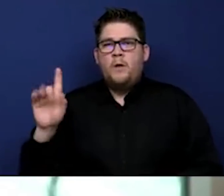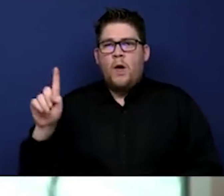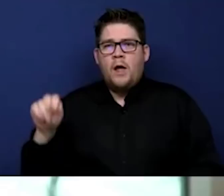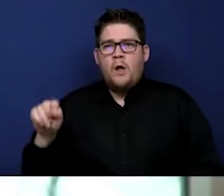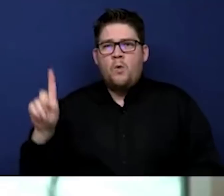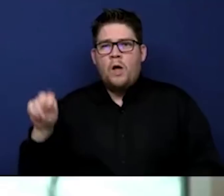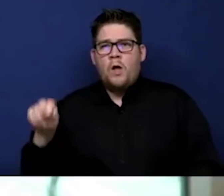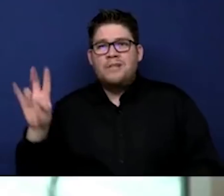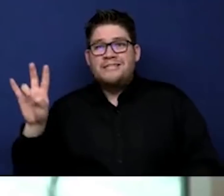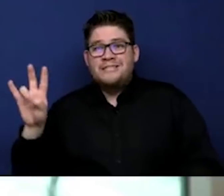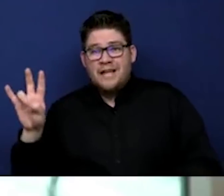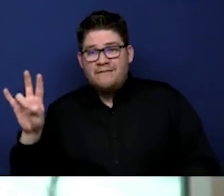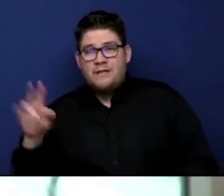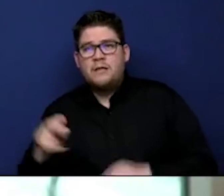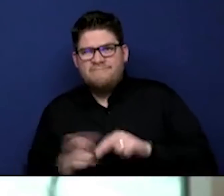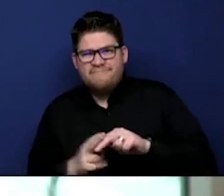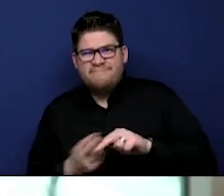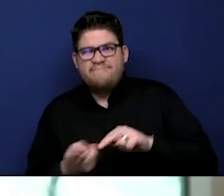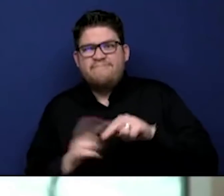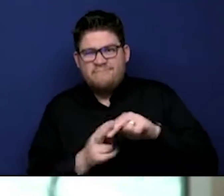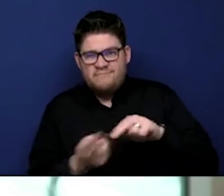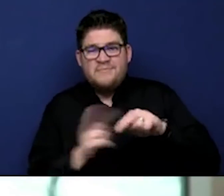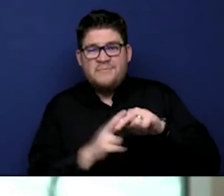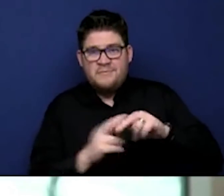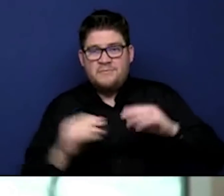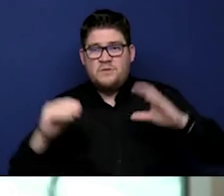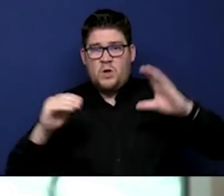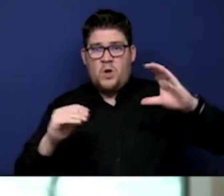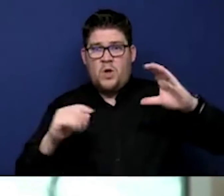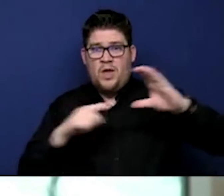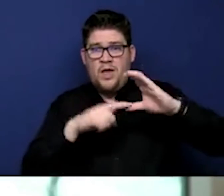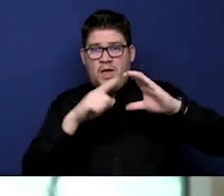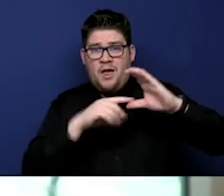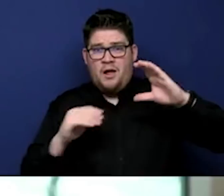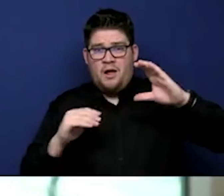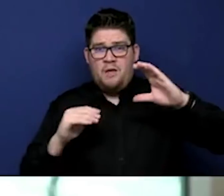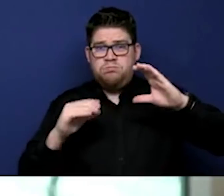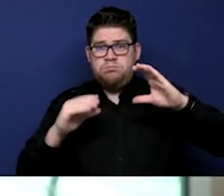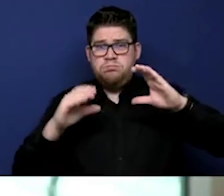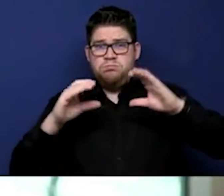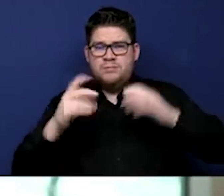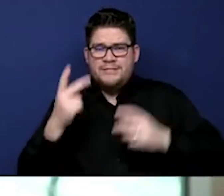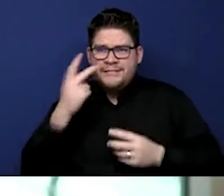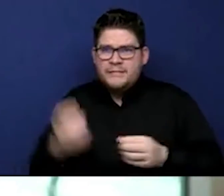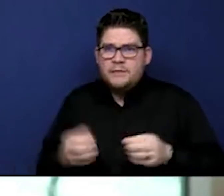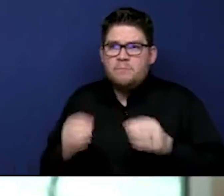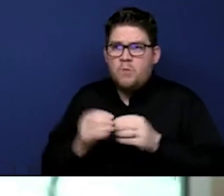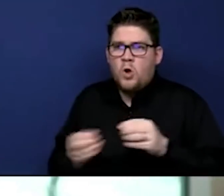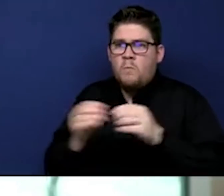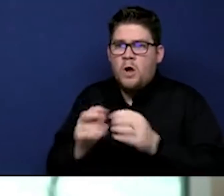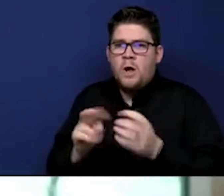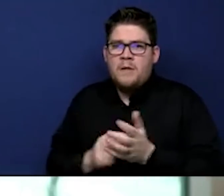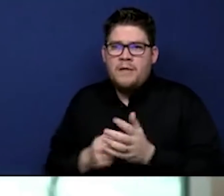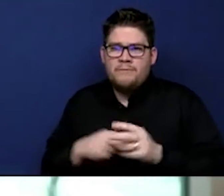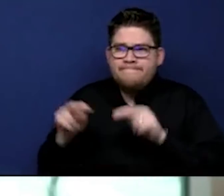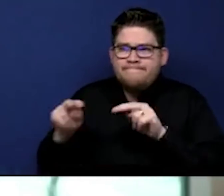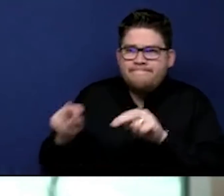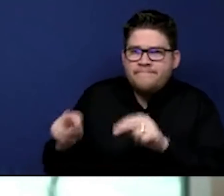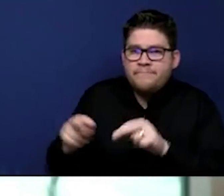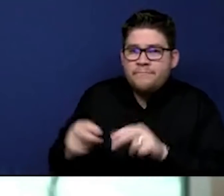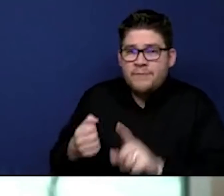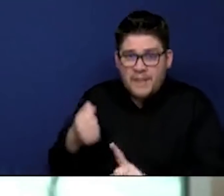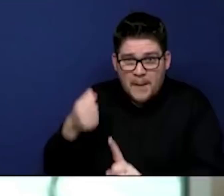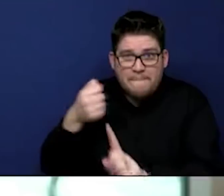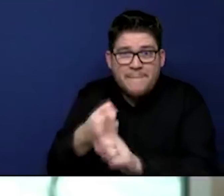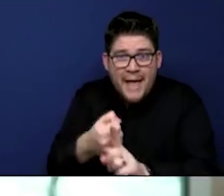taking over, it's the one that we're seeing most commonly. And we are watching carefully now to see if there's any impact on things like the